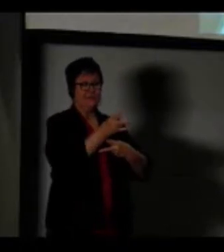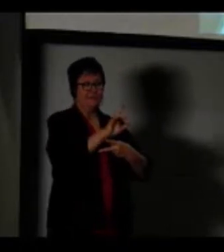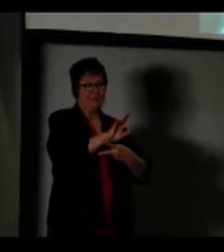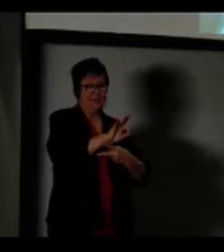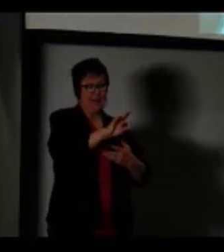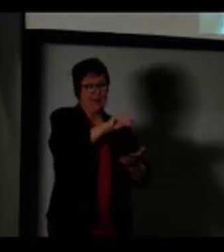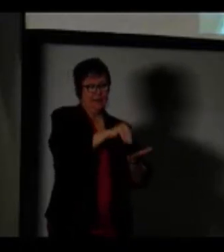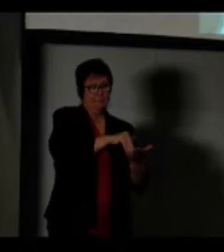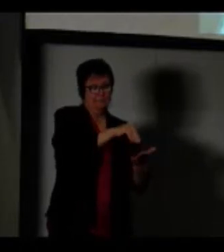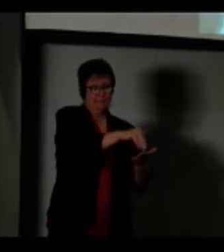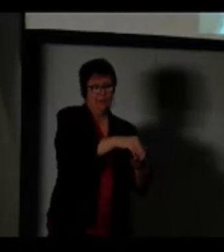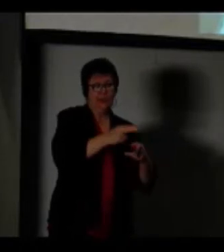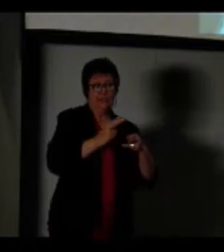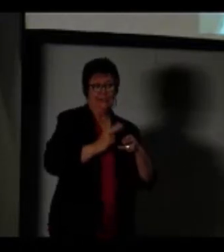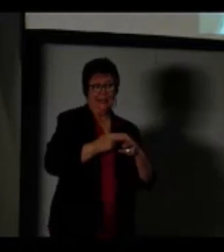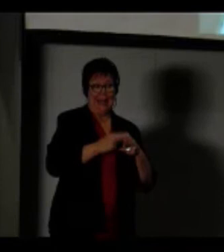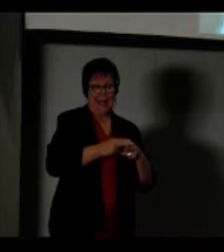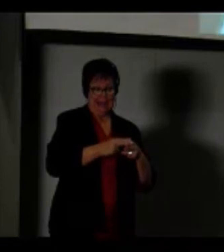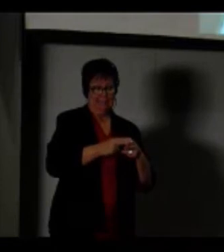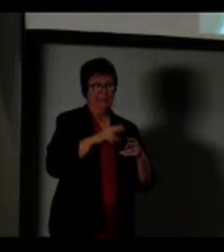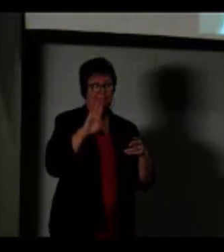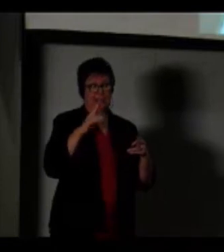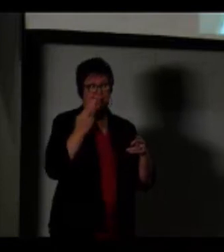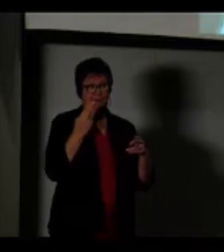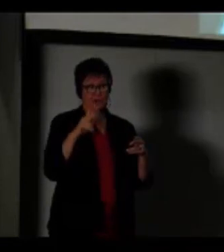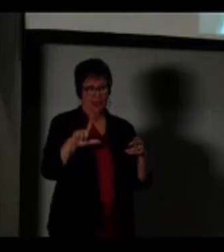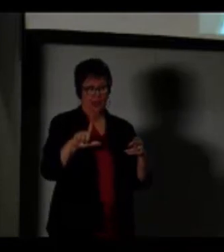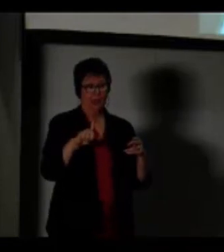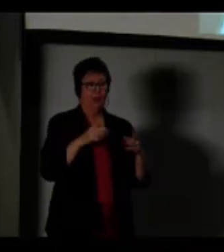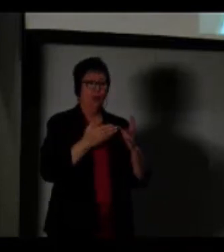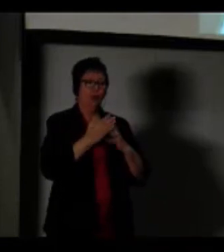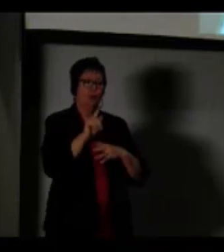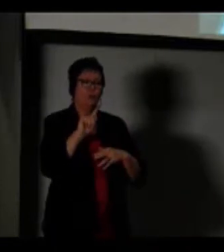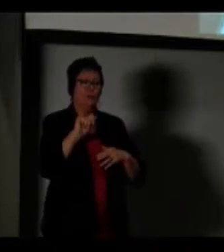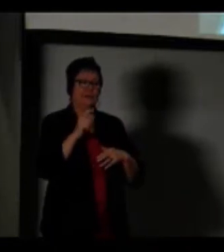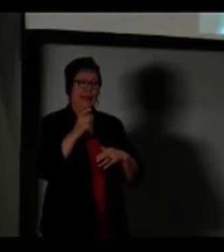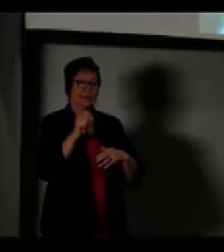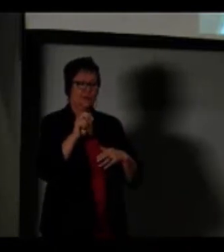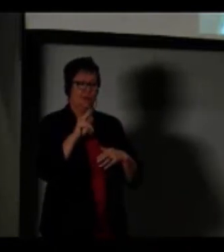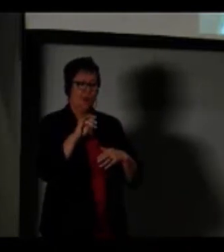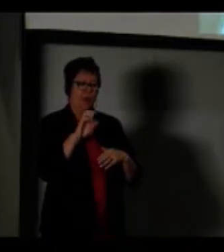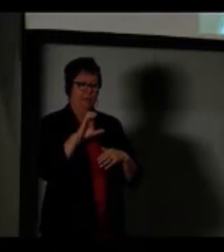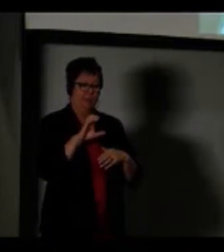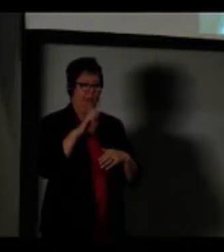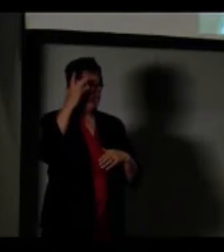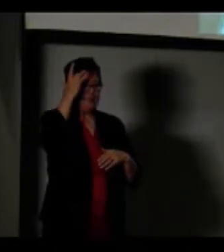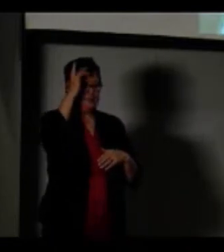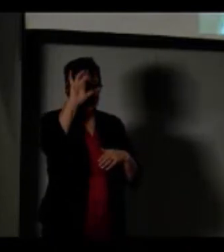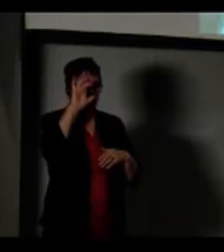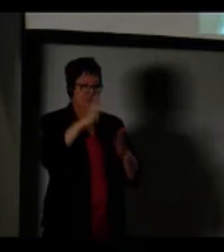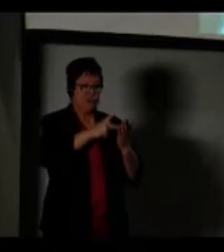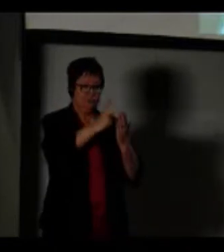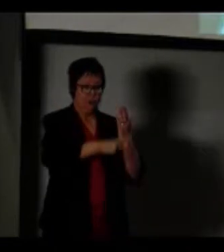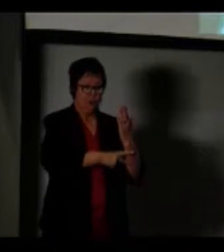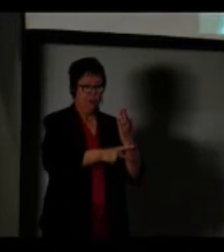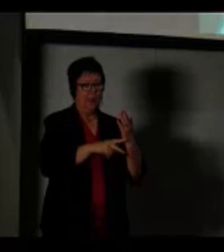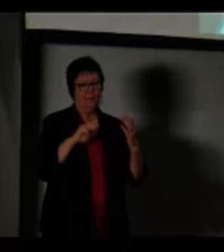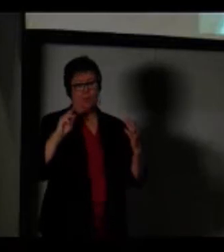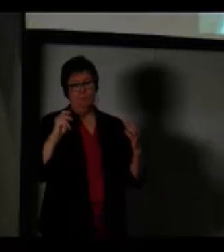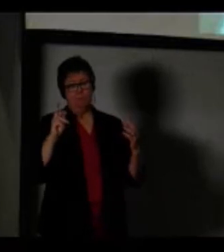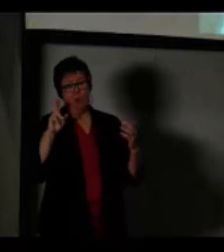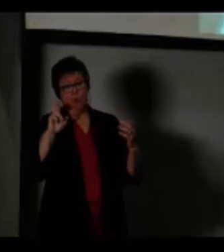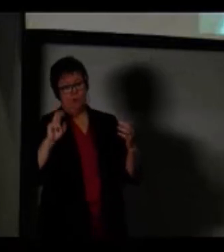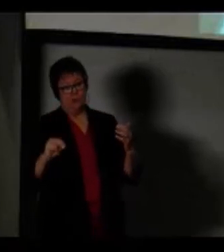name references that we have in BHL. So again, through a taxonomic intelligence tool that was funded partly when Maureen Kearney was